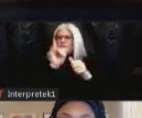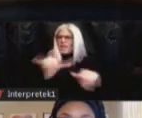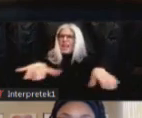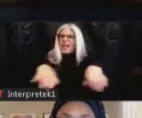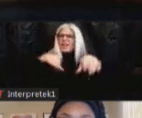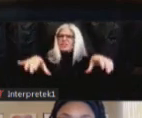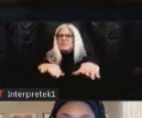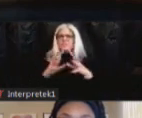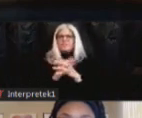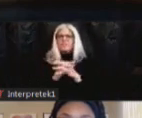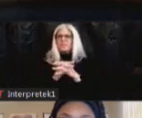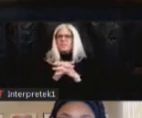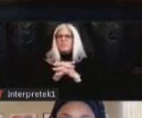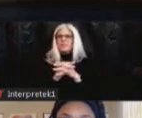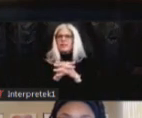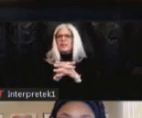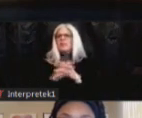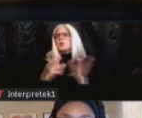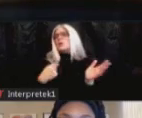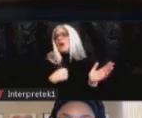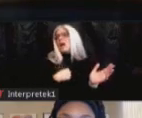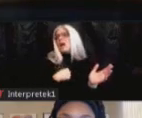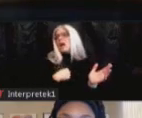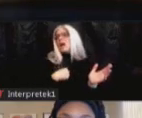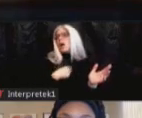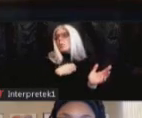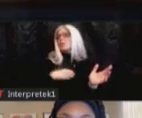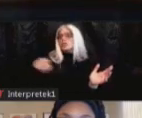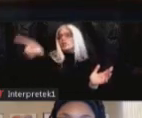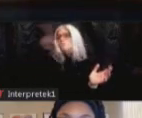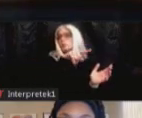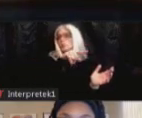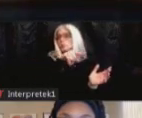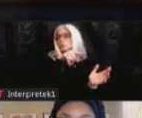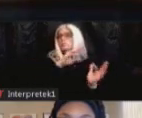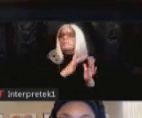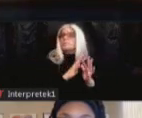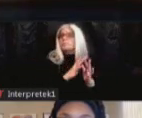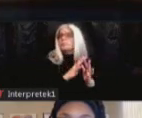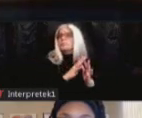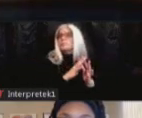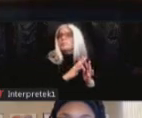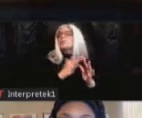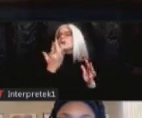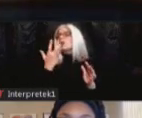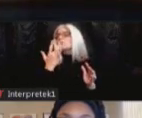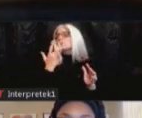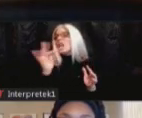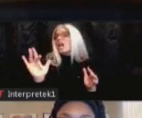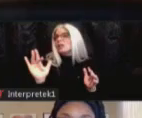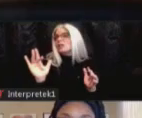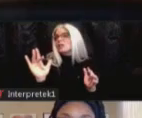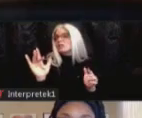So I wish them all the luck in the world to make in their